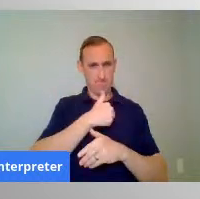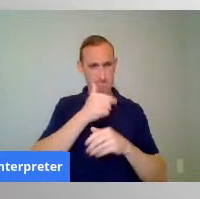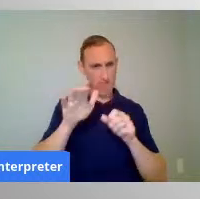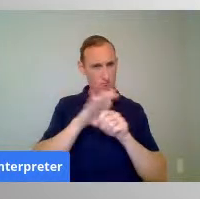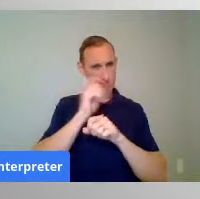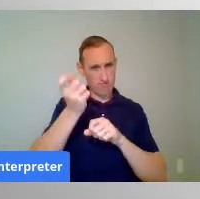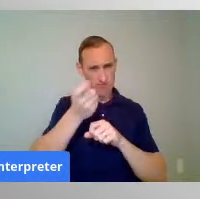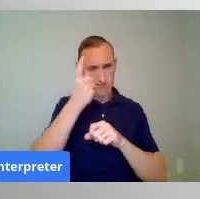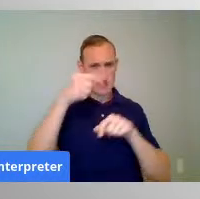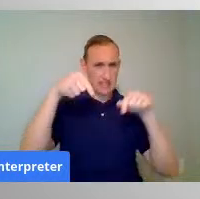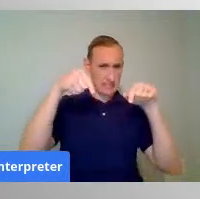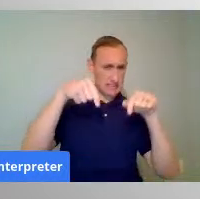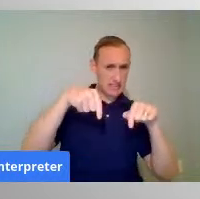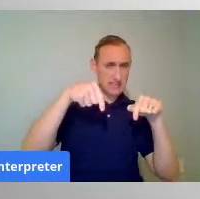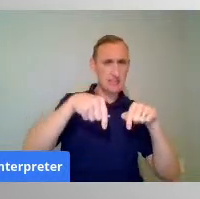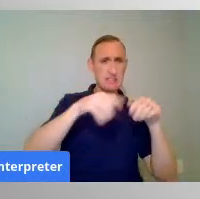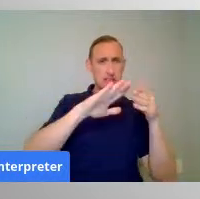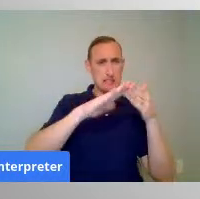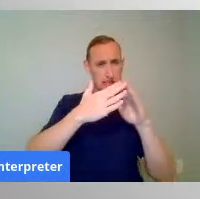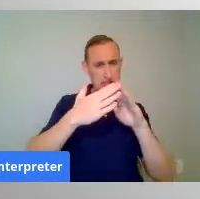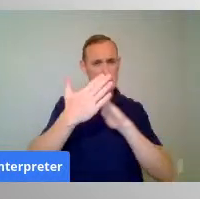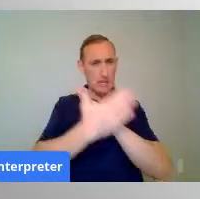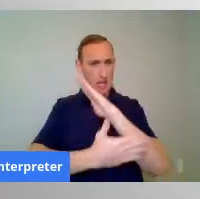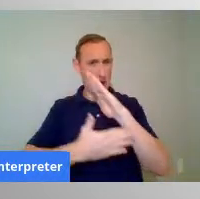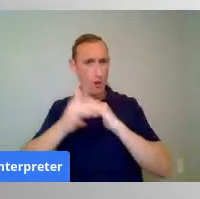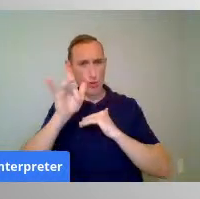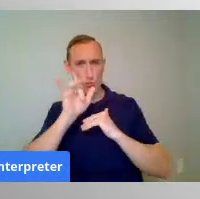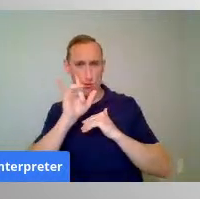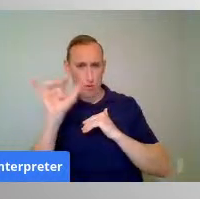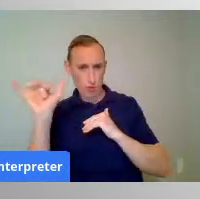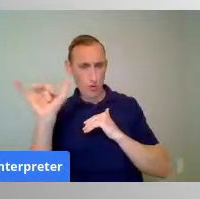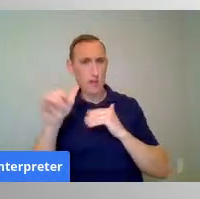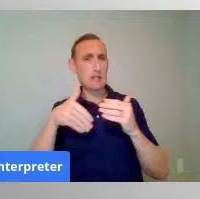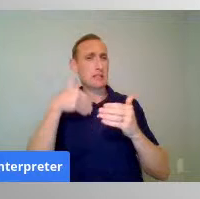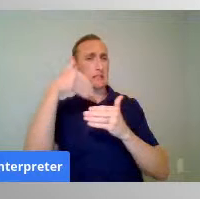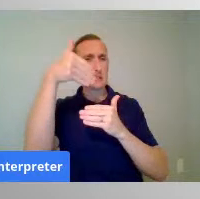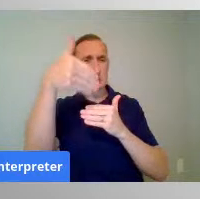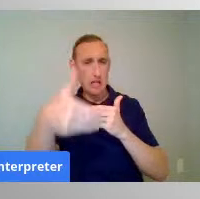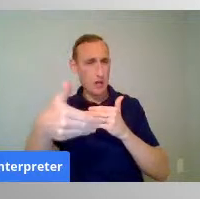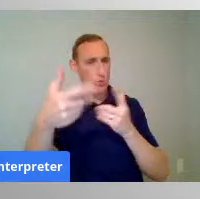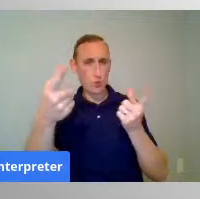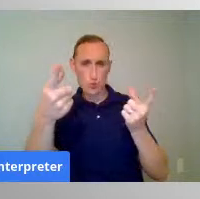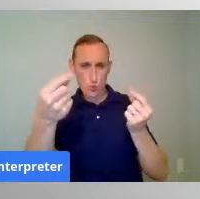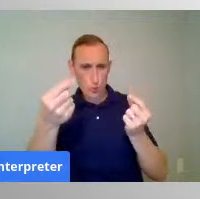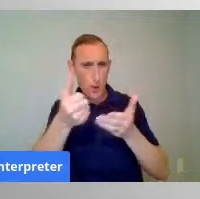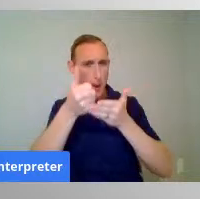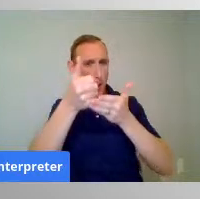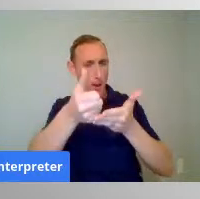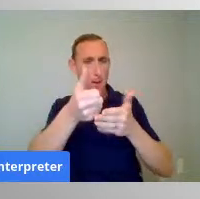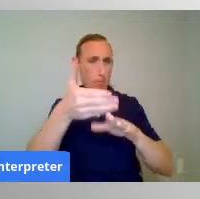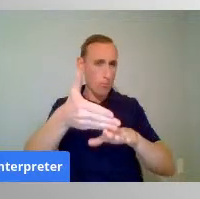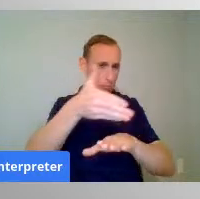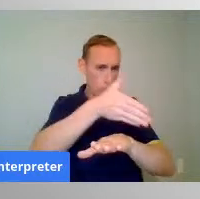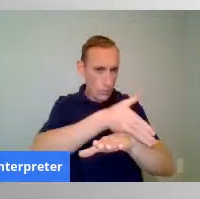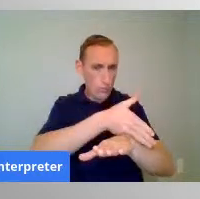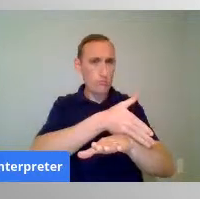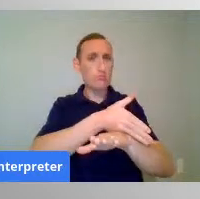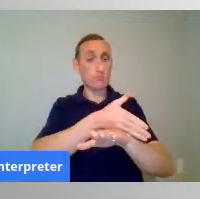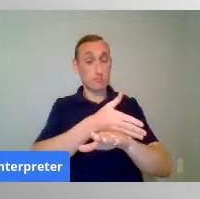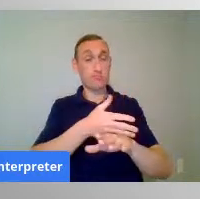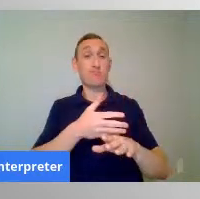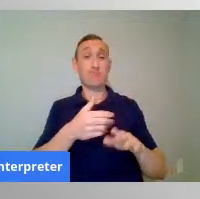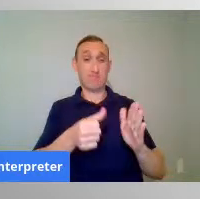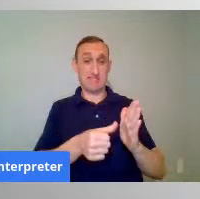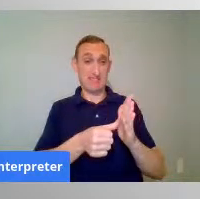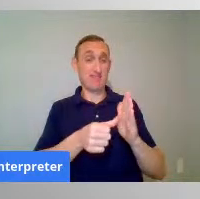as a county, and what we might identify as our next steps. And so I cannot re-emphasize enough that this